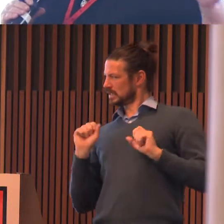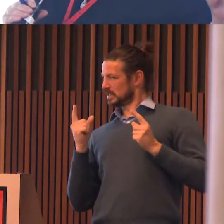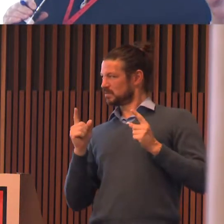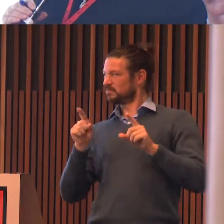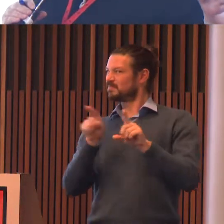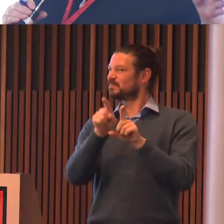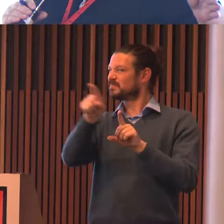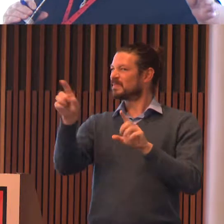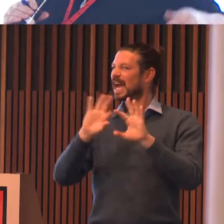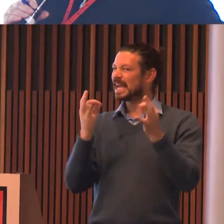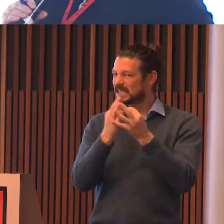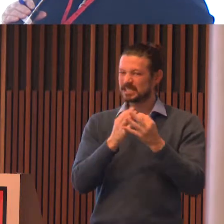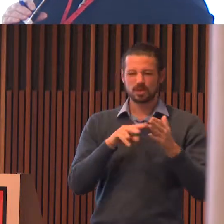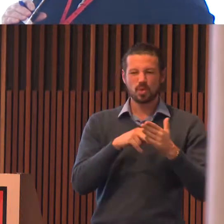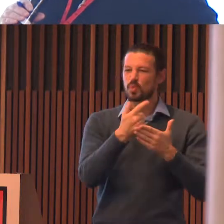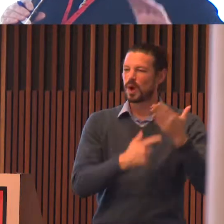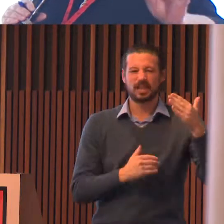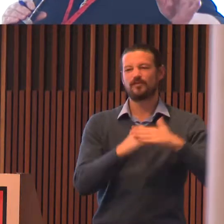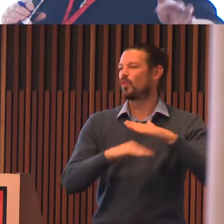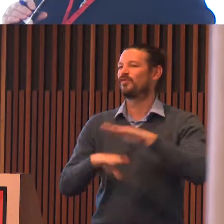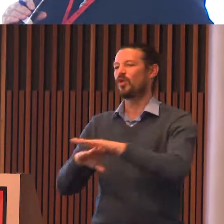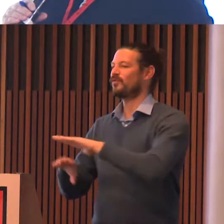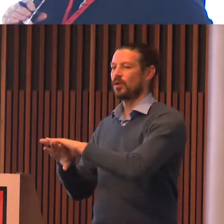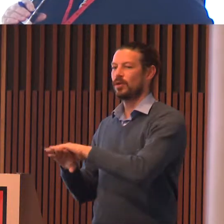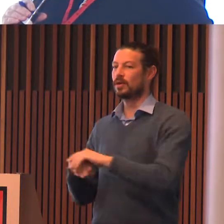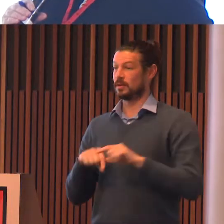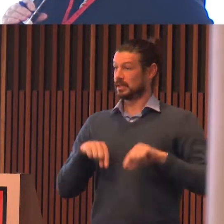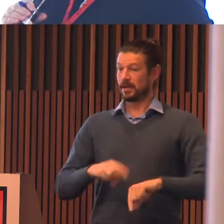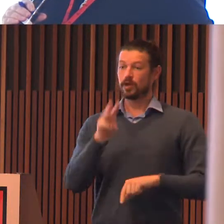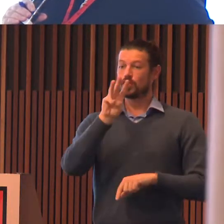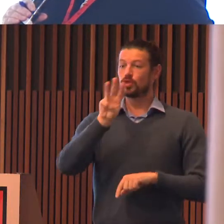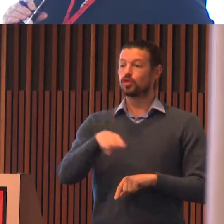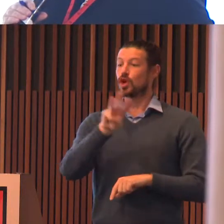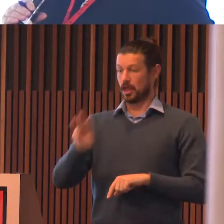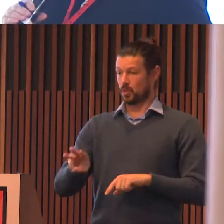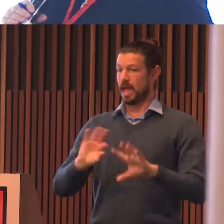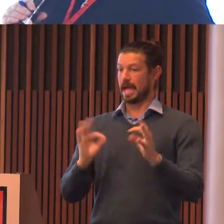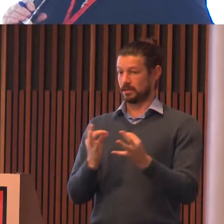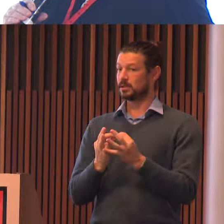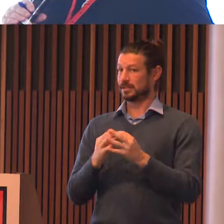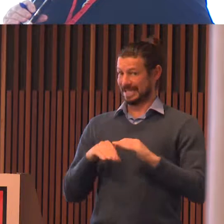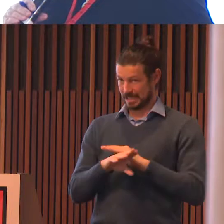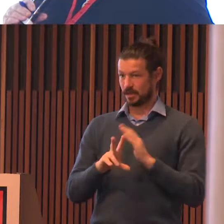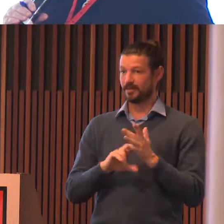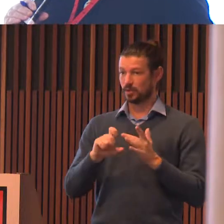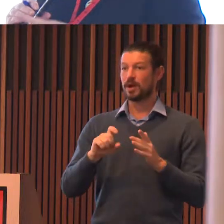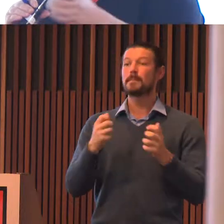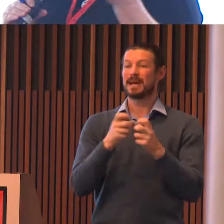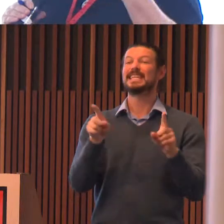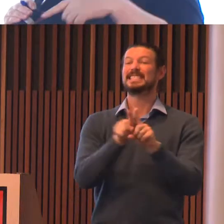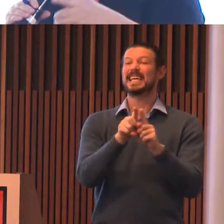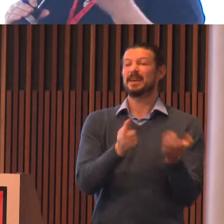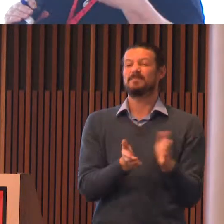happening in all of the agencies. It's 33 agencies across the state, and a lot of those people are closing their